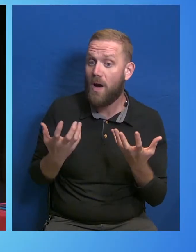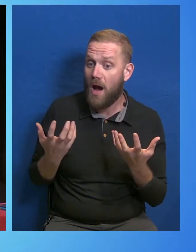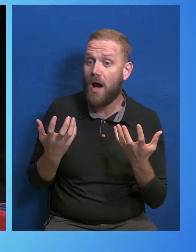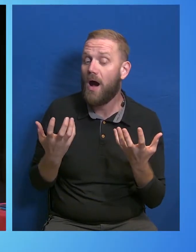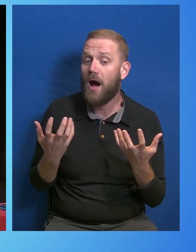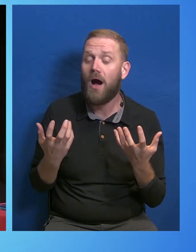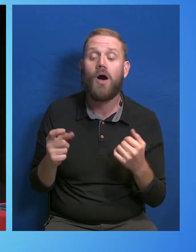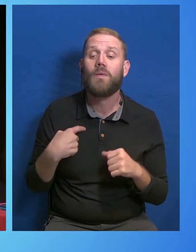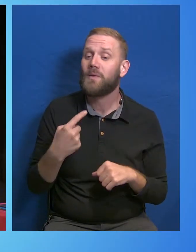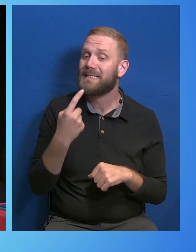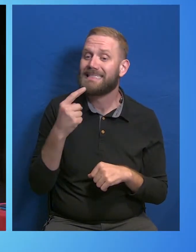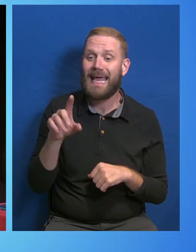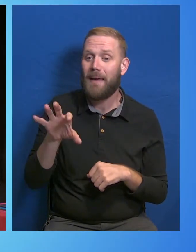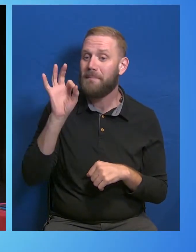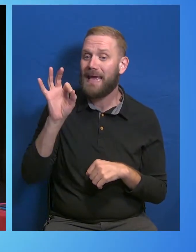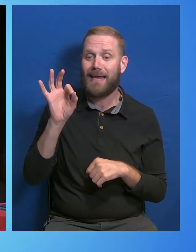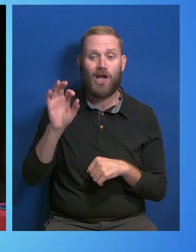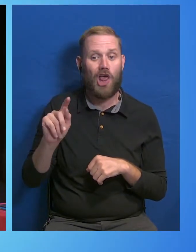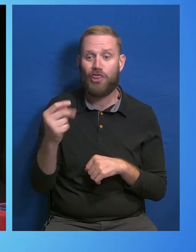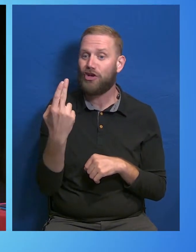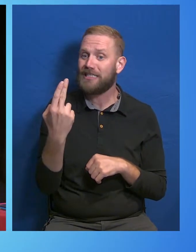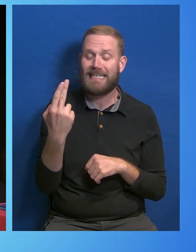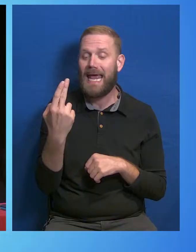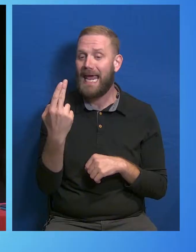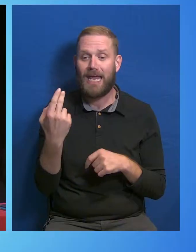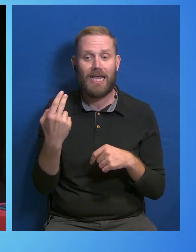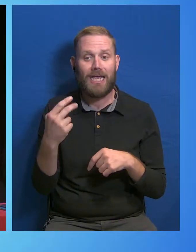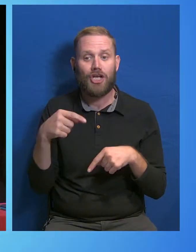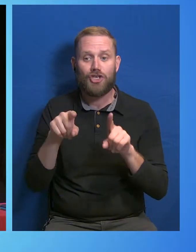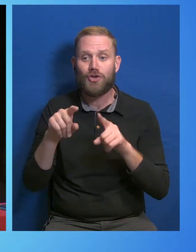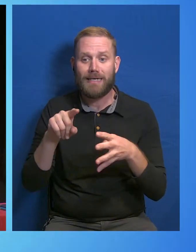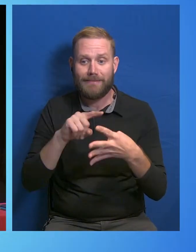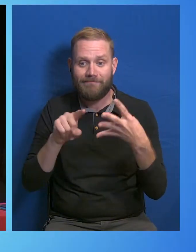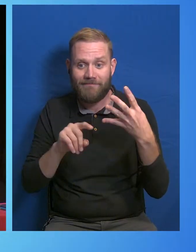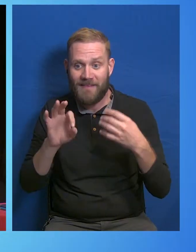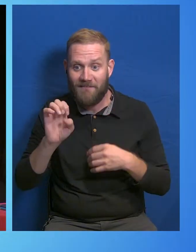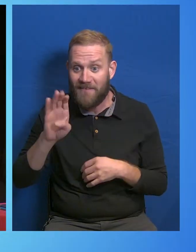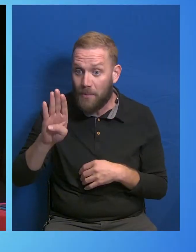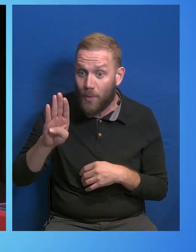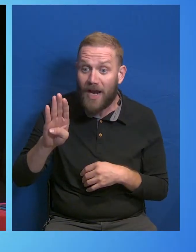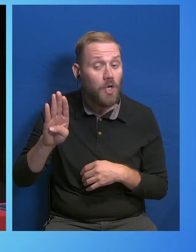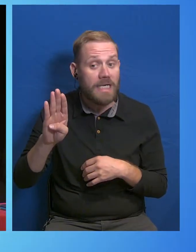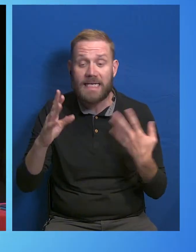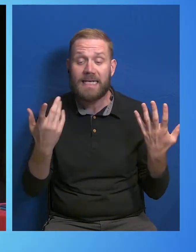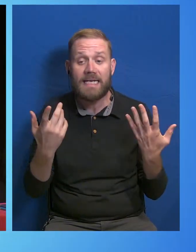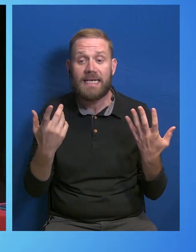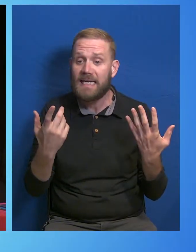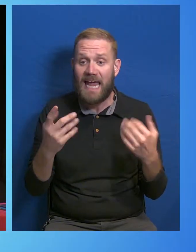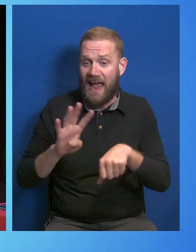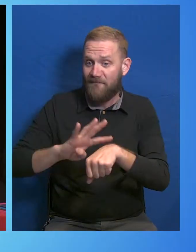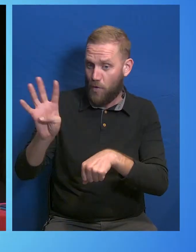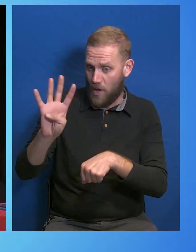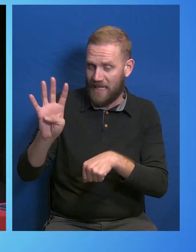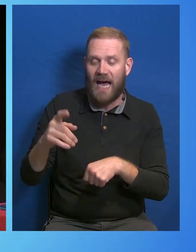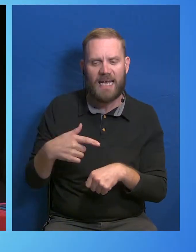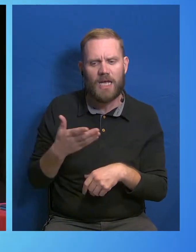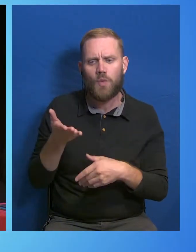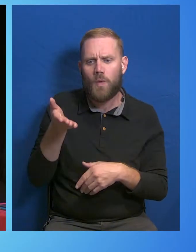we would just say pick a Thursday in February at 4 o'clock, and we will make that work. It would be in Phoenix.